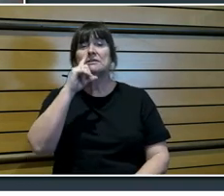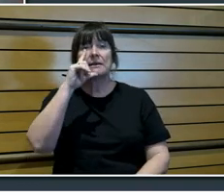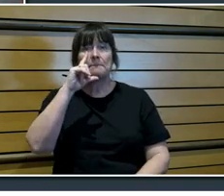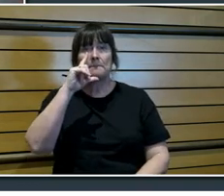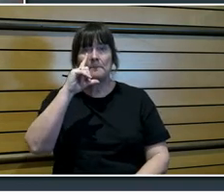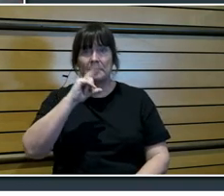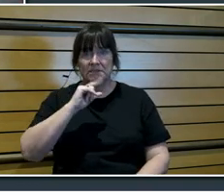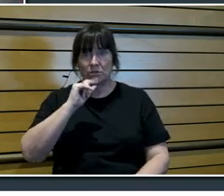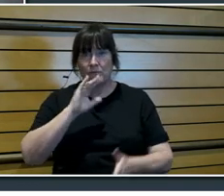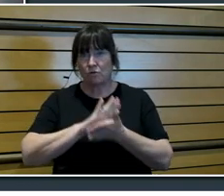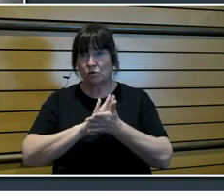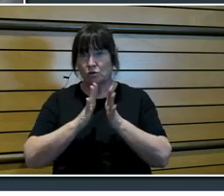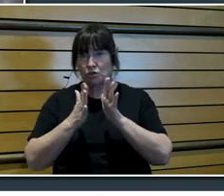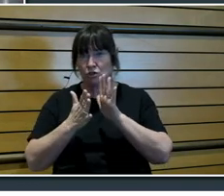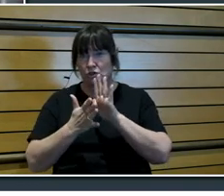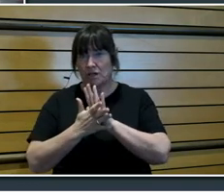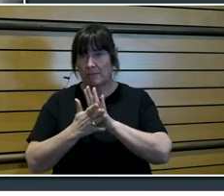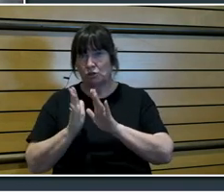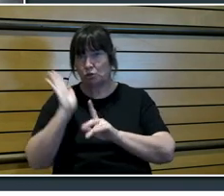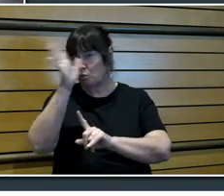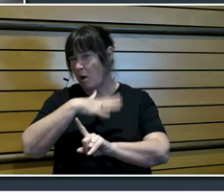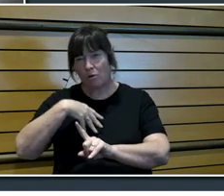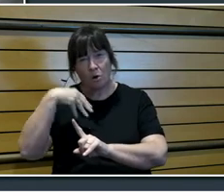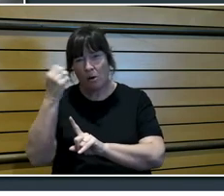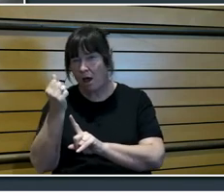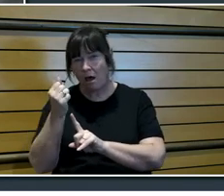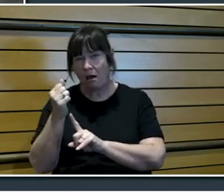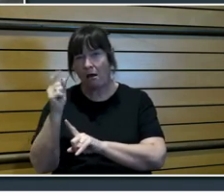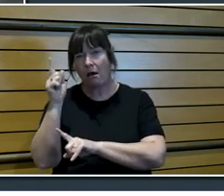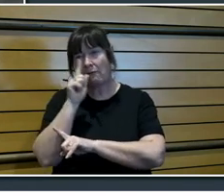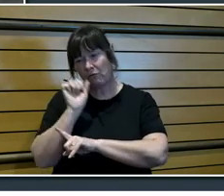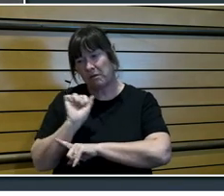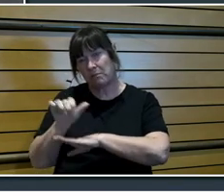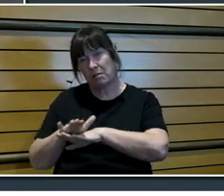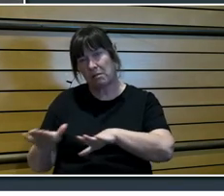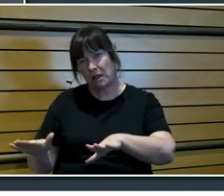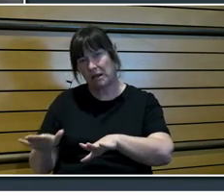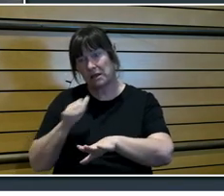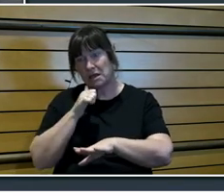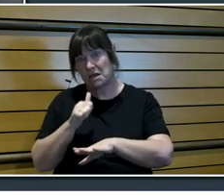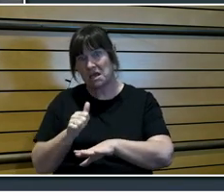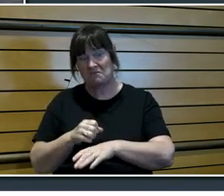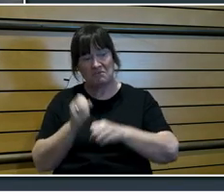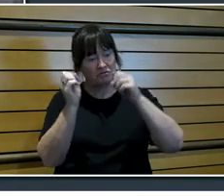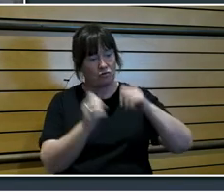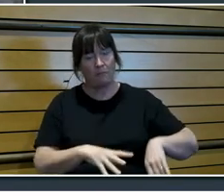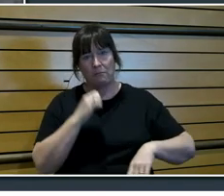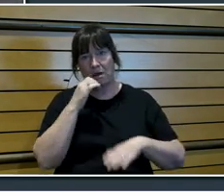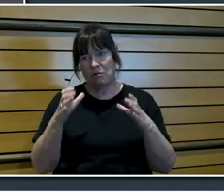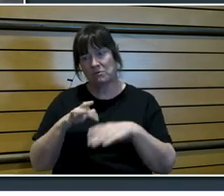for damage to the wairua of tangata whenua if we don't go through with Māori wards.